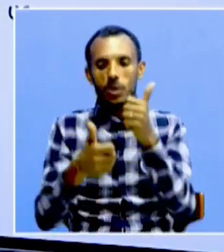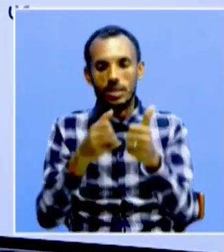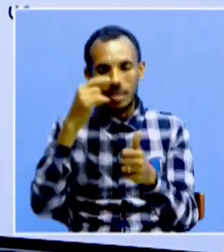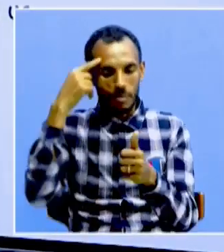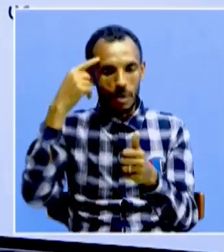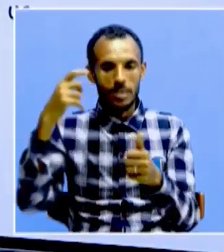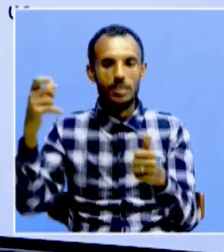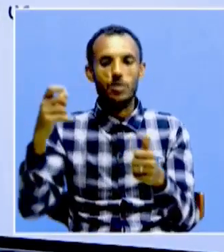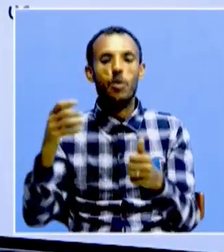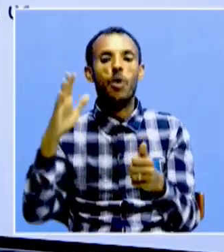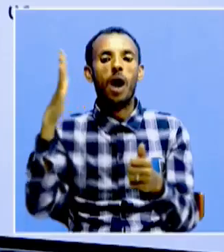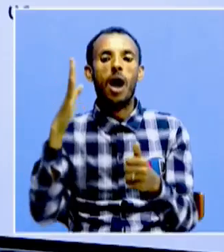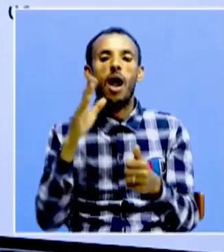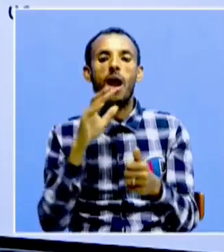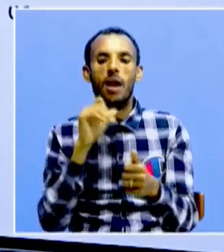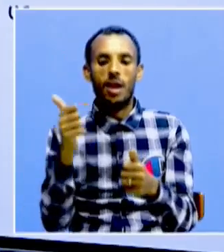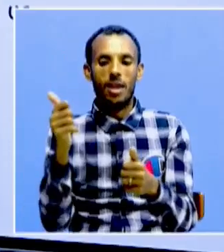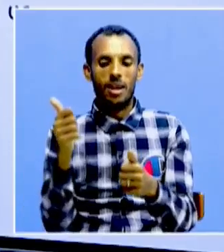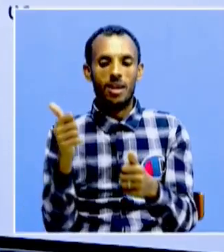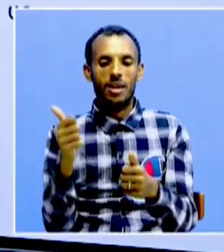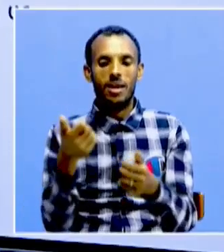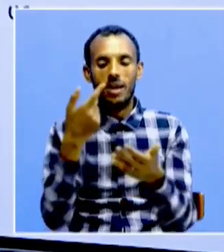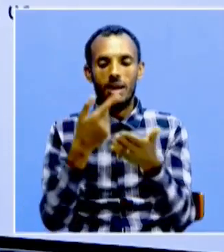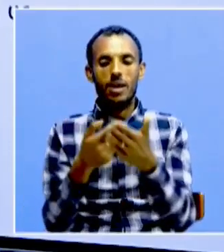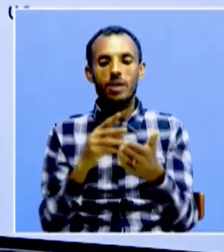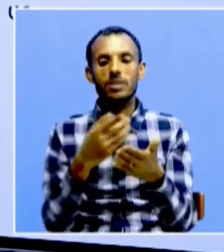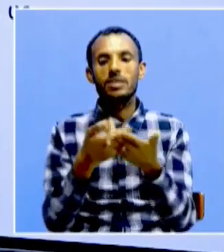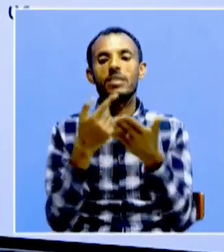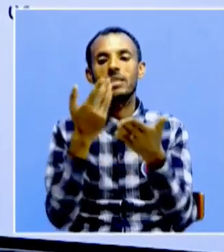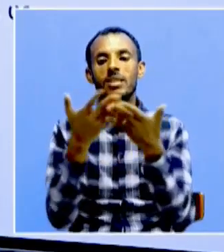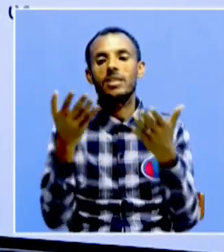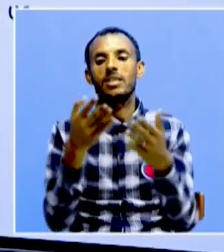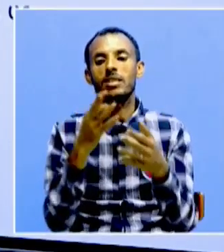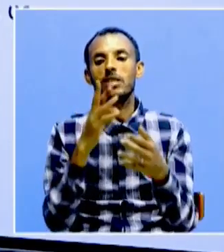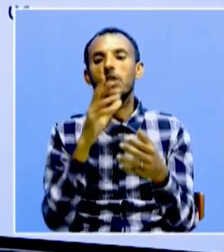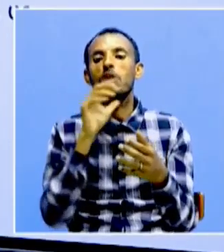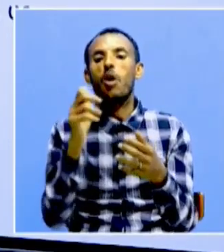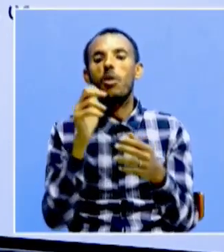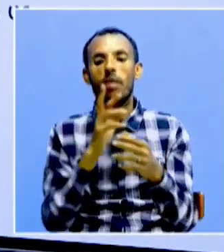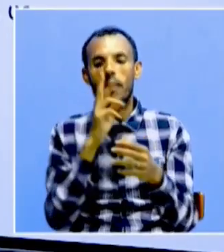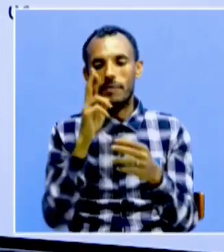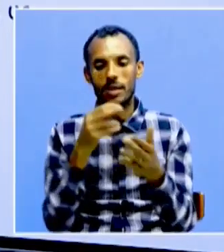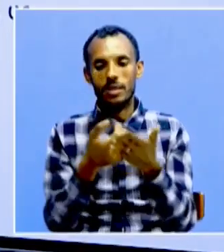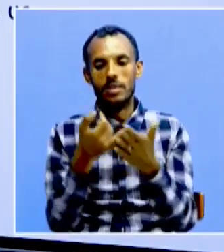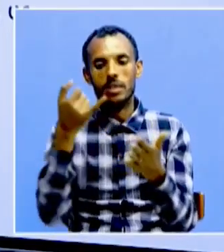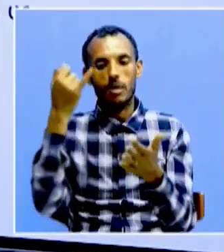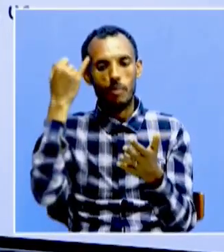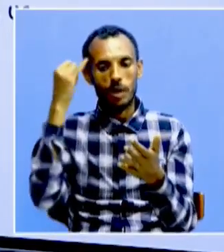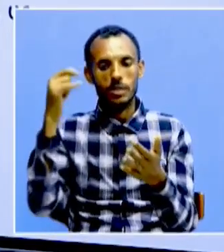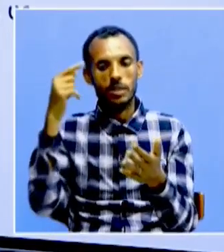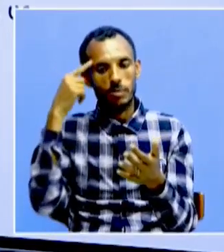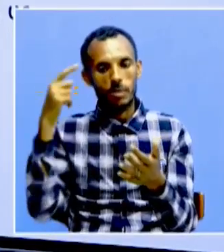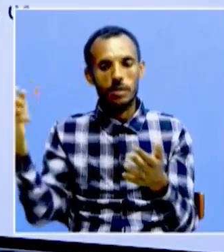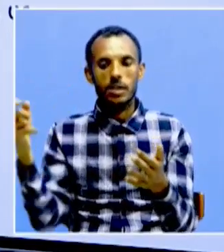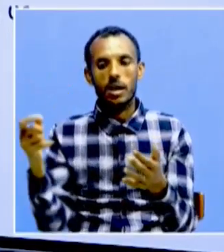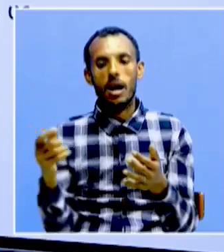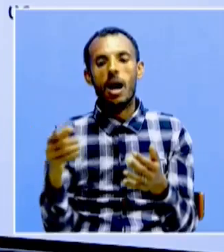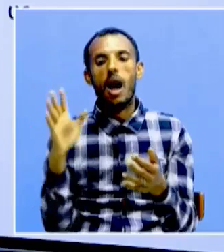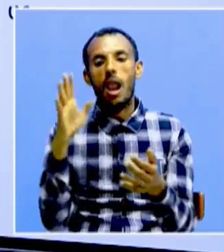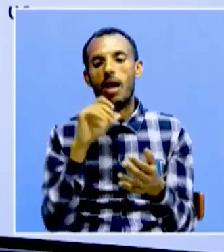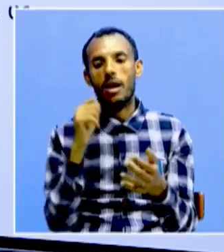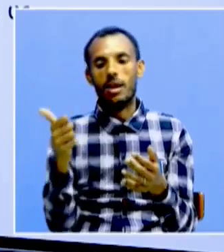or unreal, all right? Here, this thing is not fact. It is imaginary, or it is unlikely to